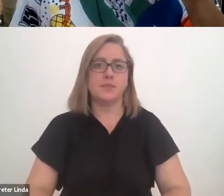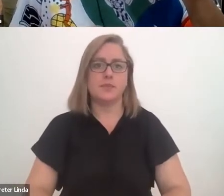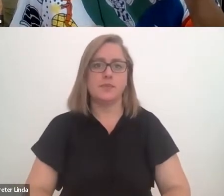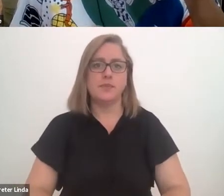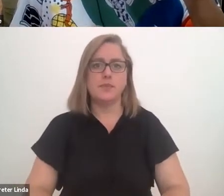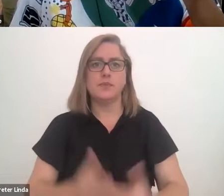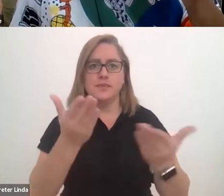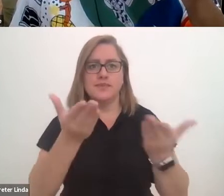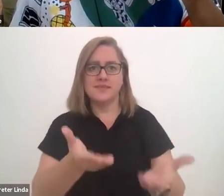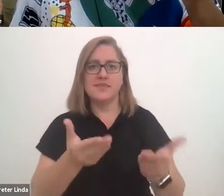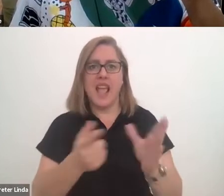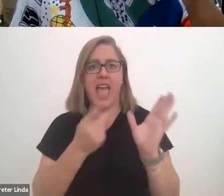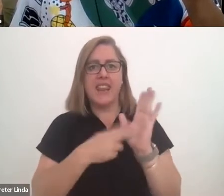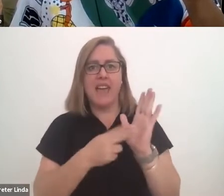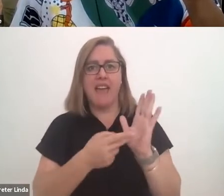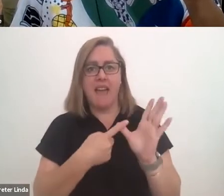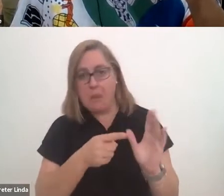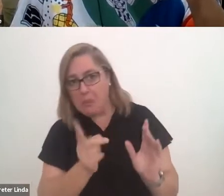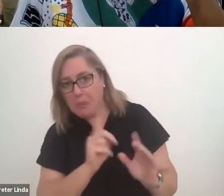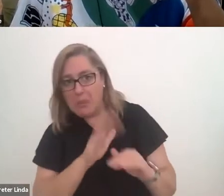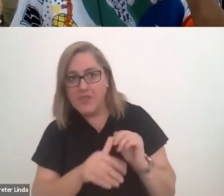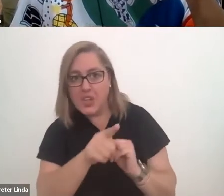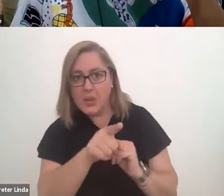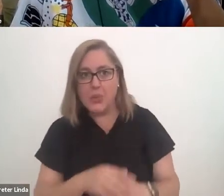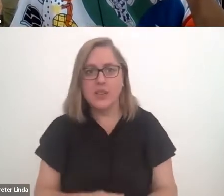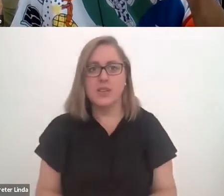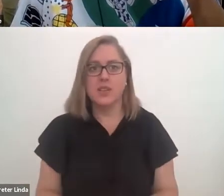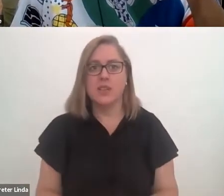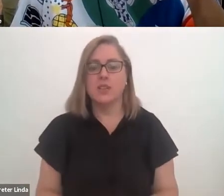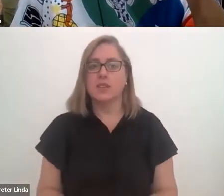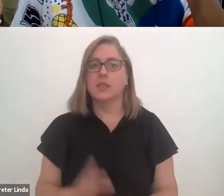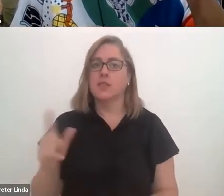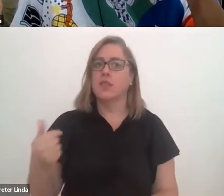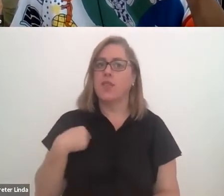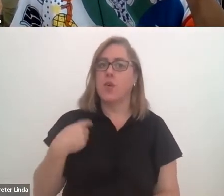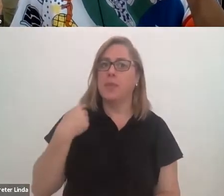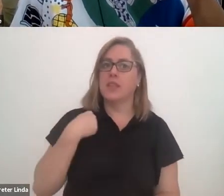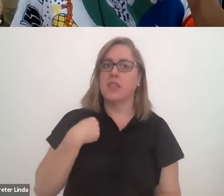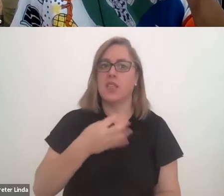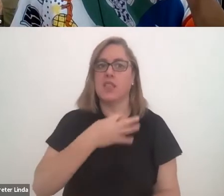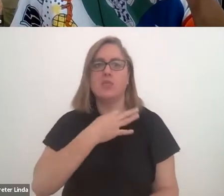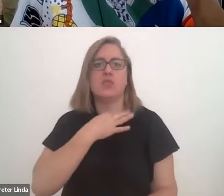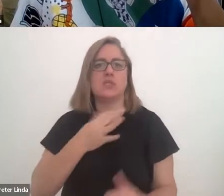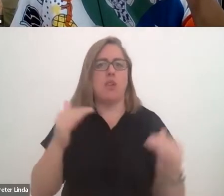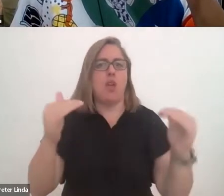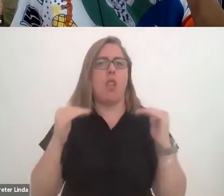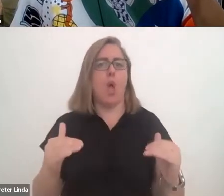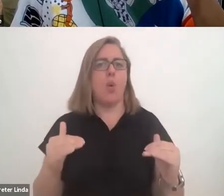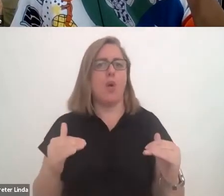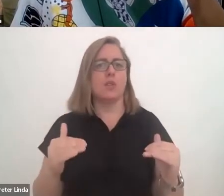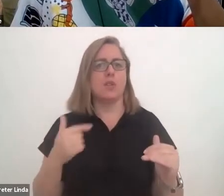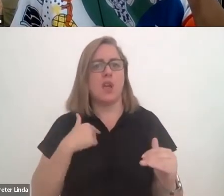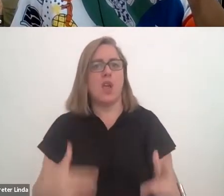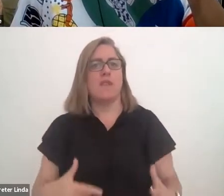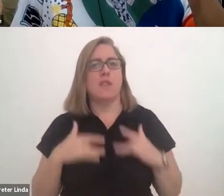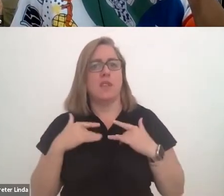What about you, Anna? I guess that for me the risk is relatively low, and I feel